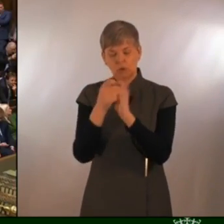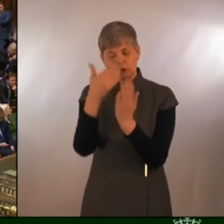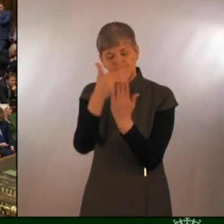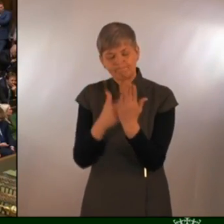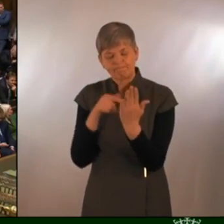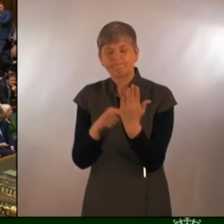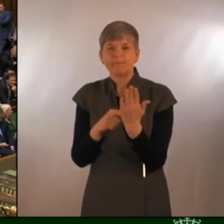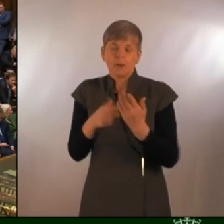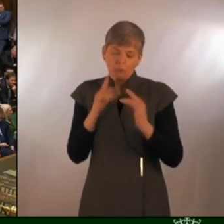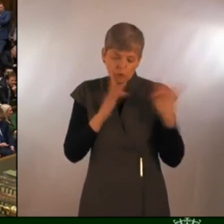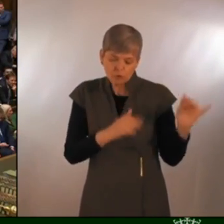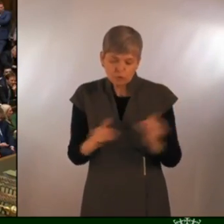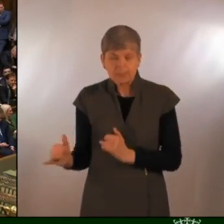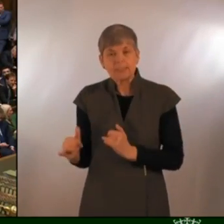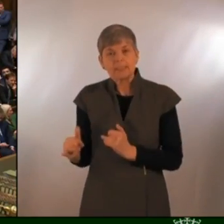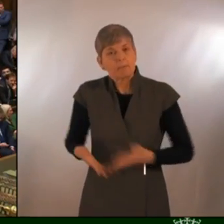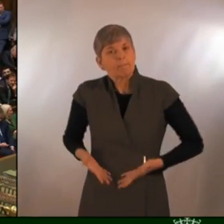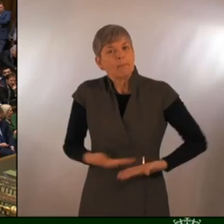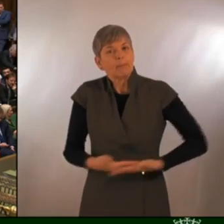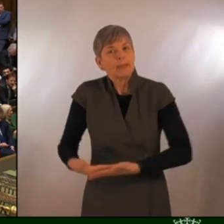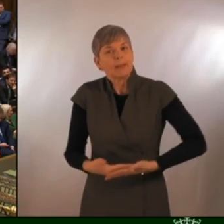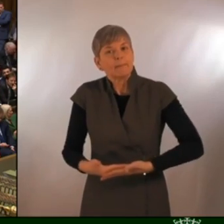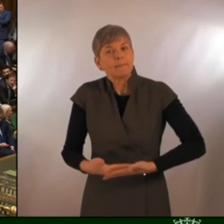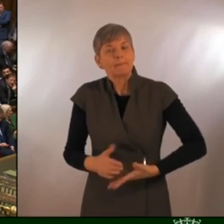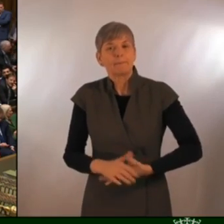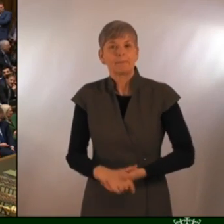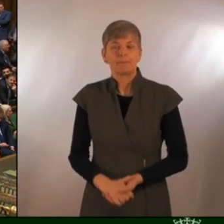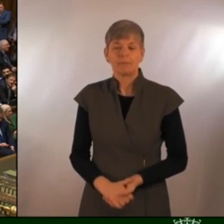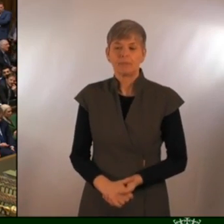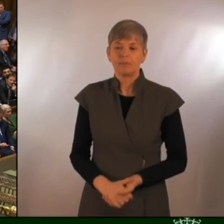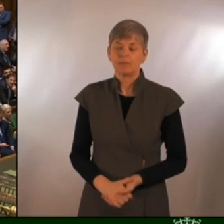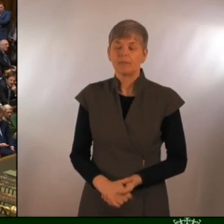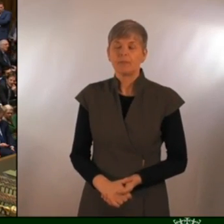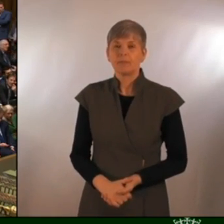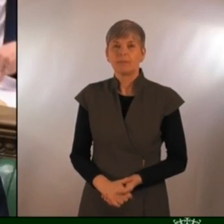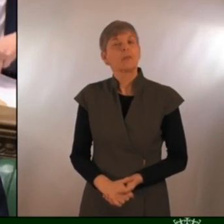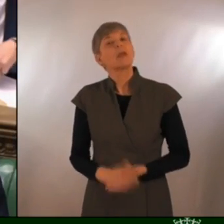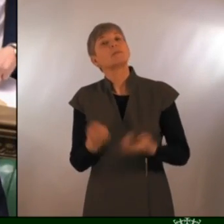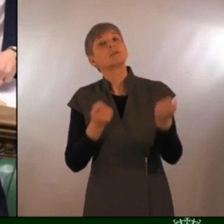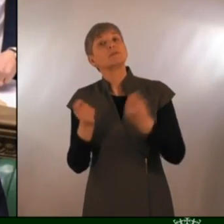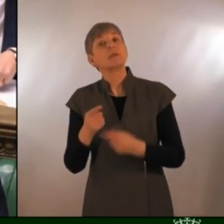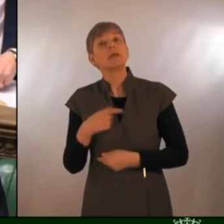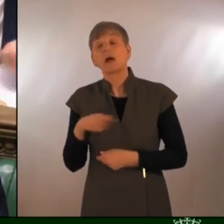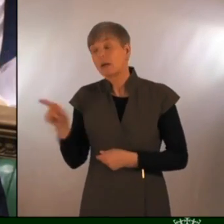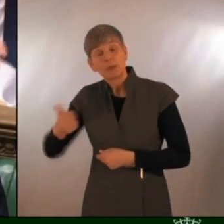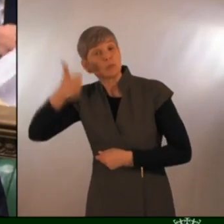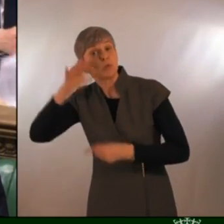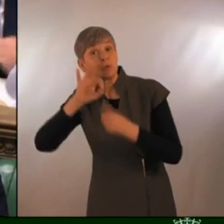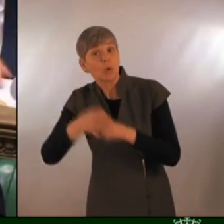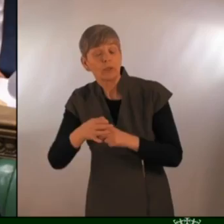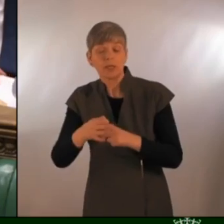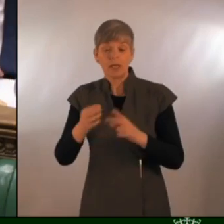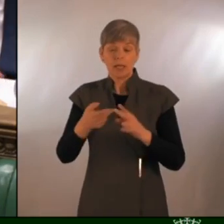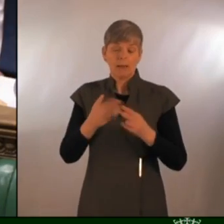programme? Minister. Mr. Speaker, she raises a very important point. I'm glad that starting this year, screening for babies with severe